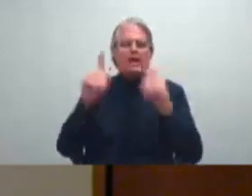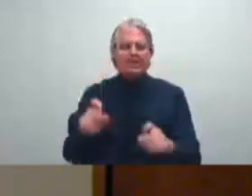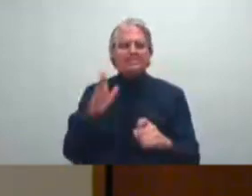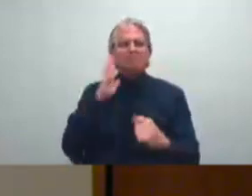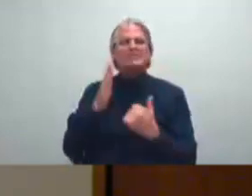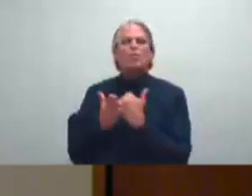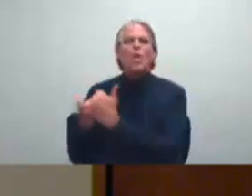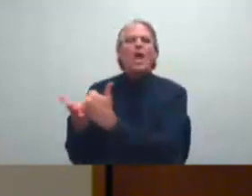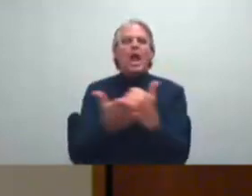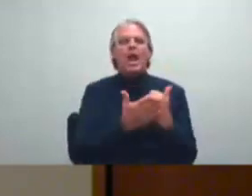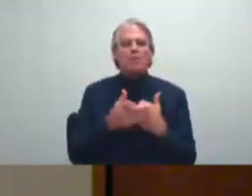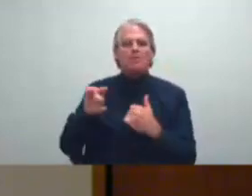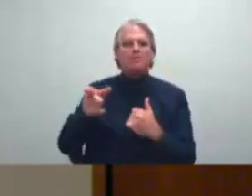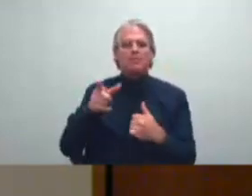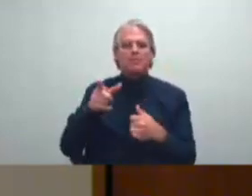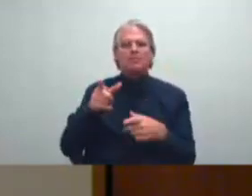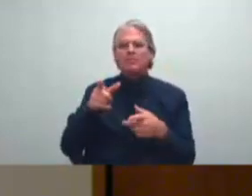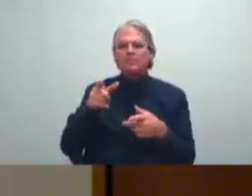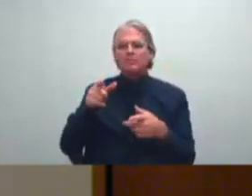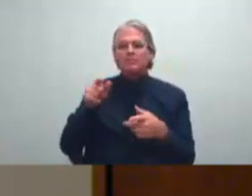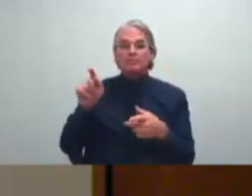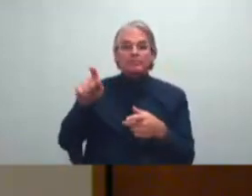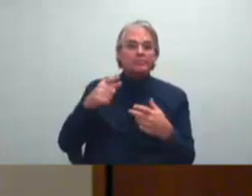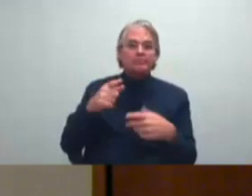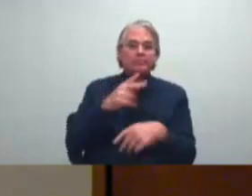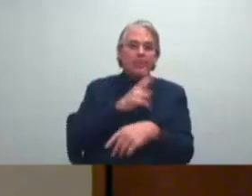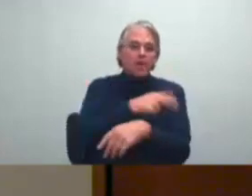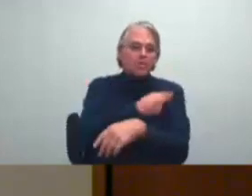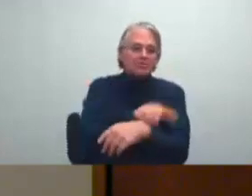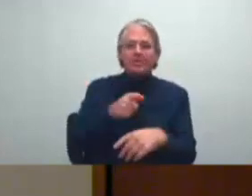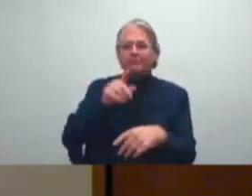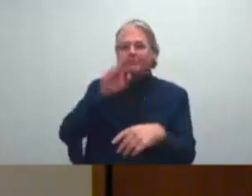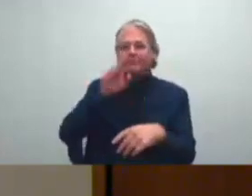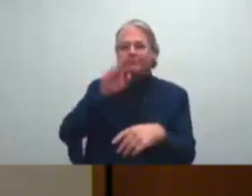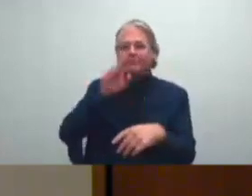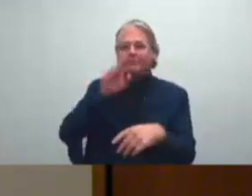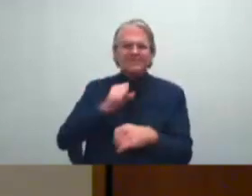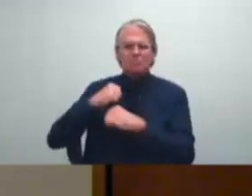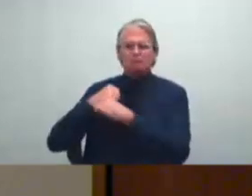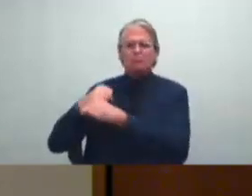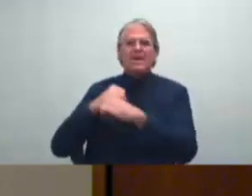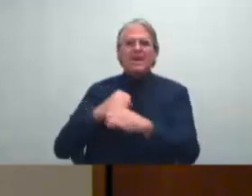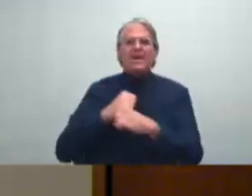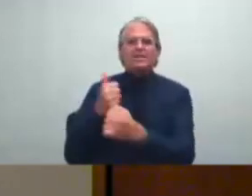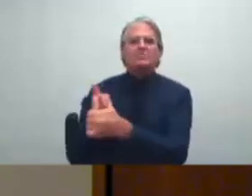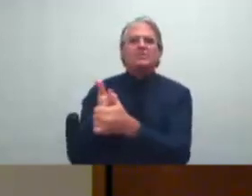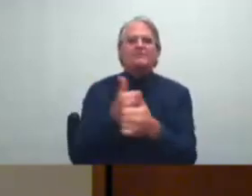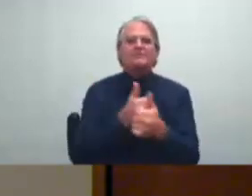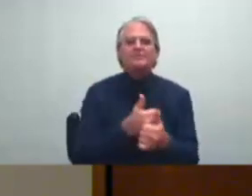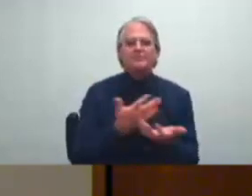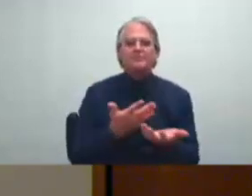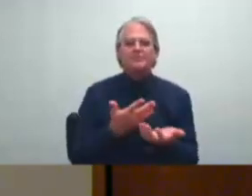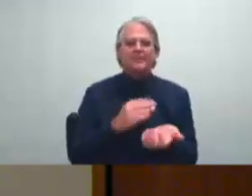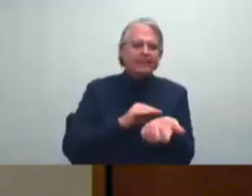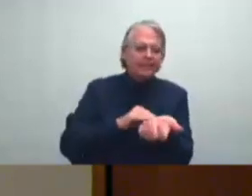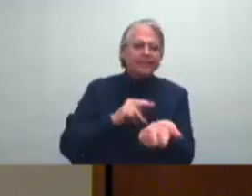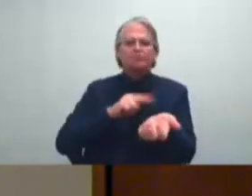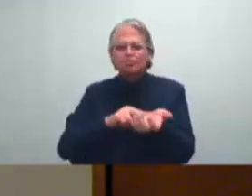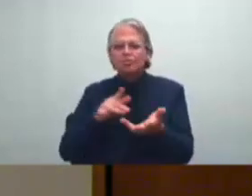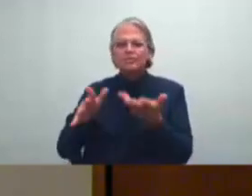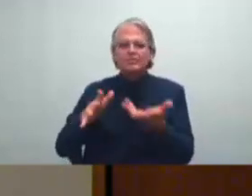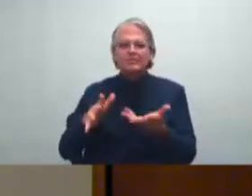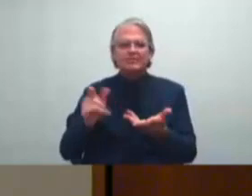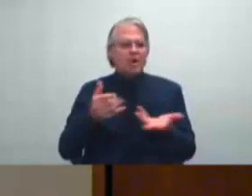themselves as well as our first responders. They can protect themselves when they are interacting with you, so that we don't promote the spread further into